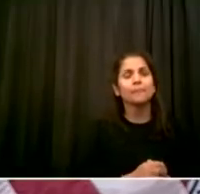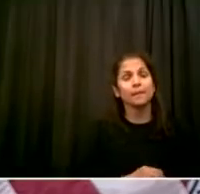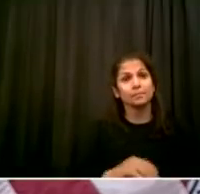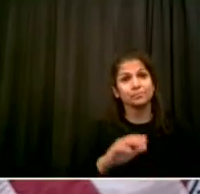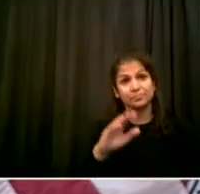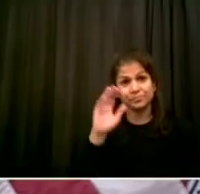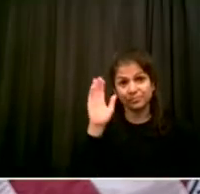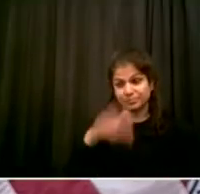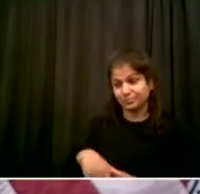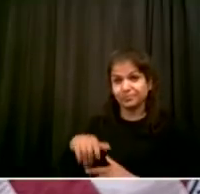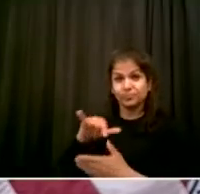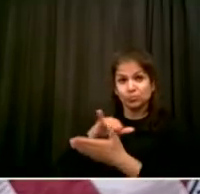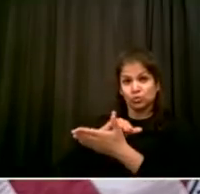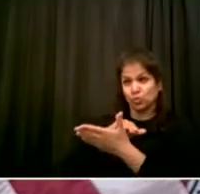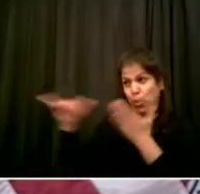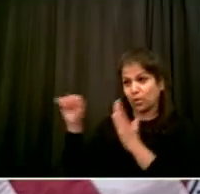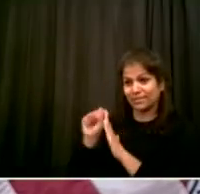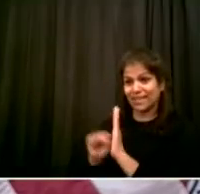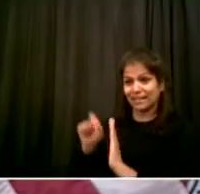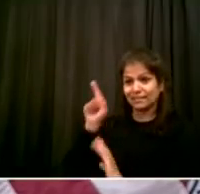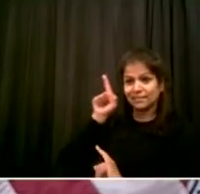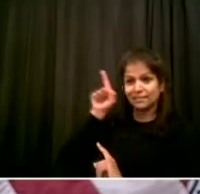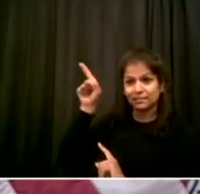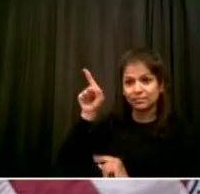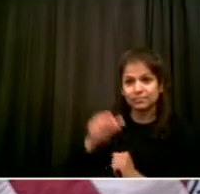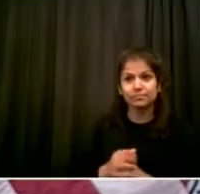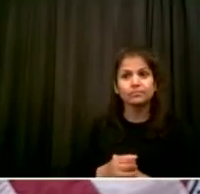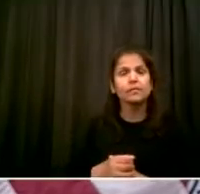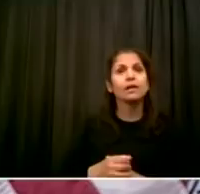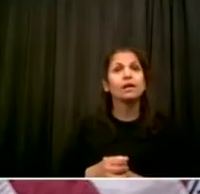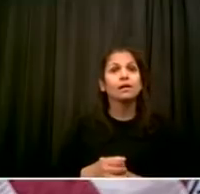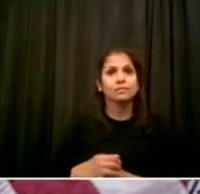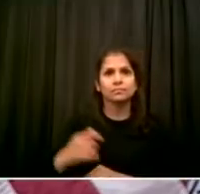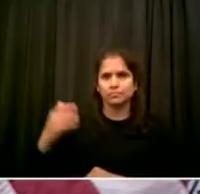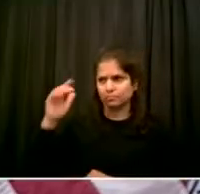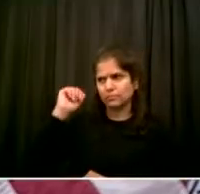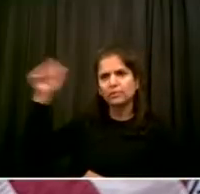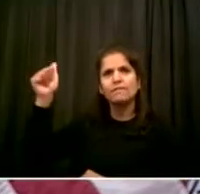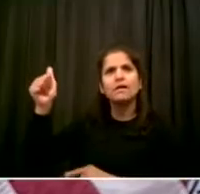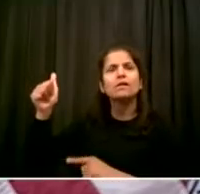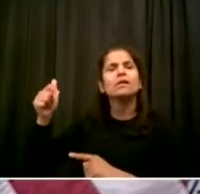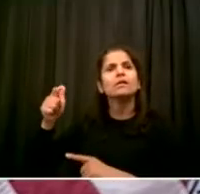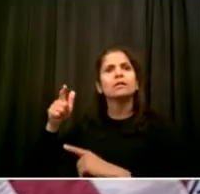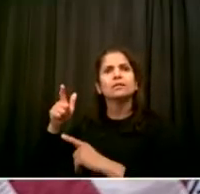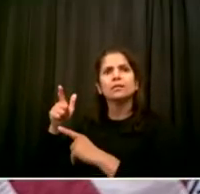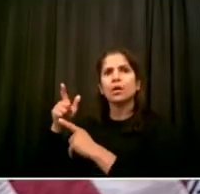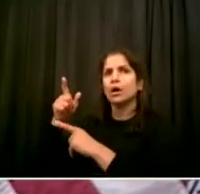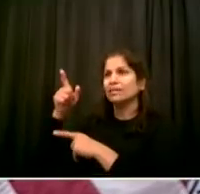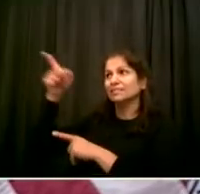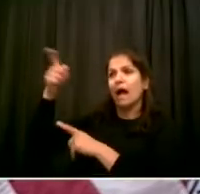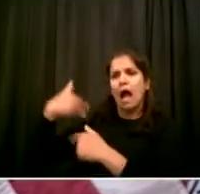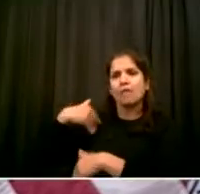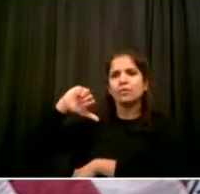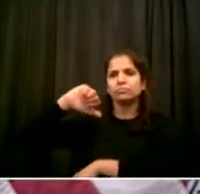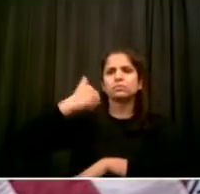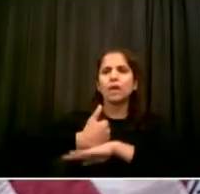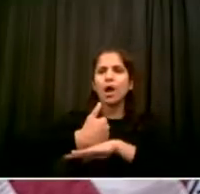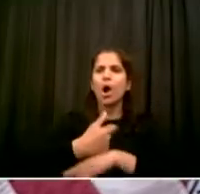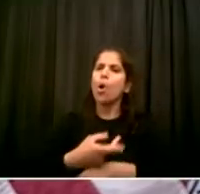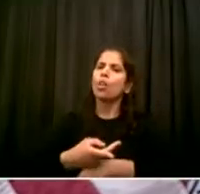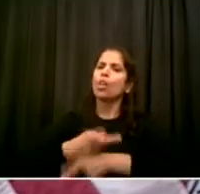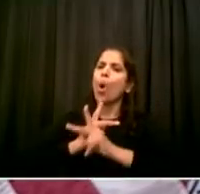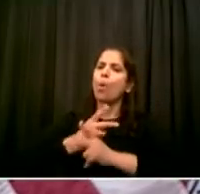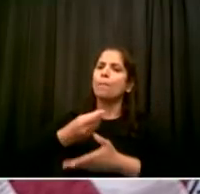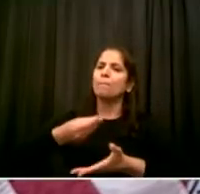authority. In April, the state granted itself $11 billion in borrowing authority. There was no debate, there was no